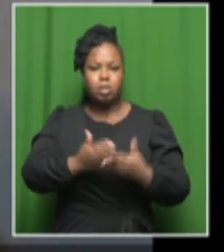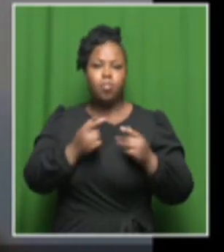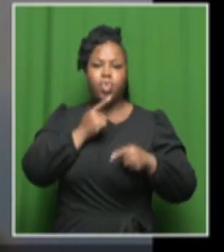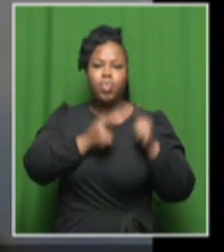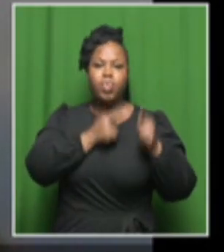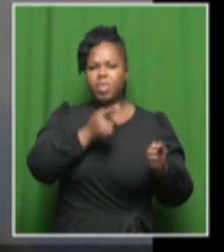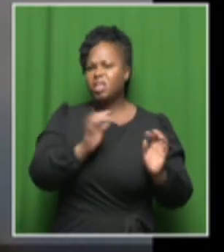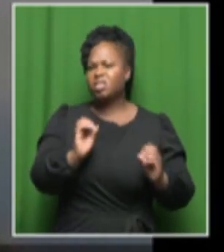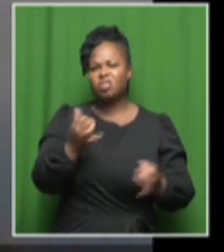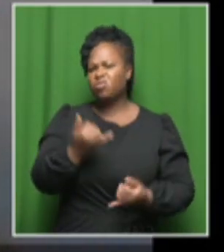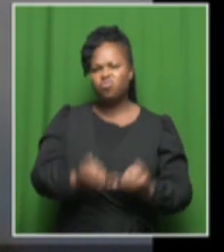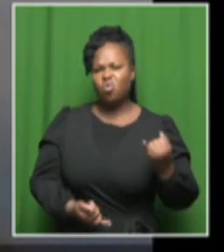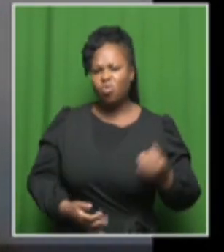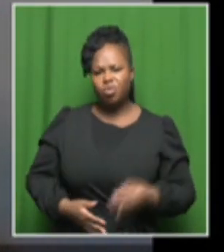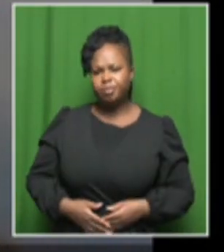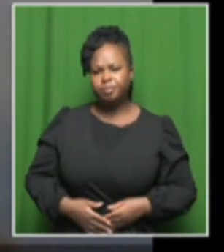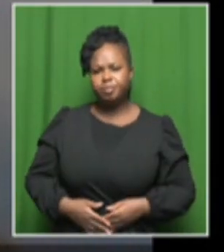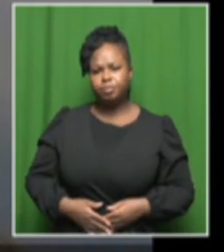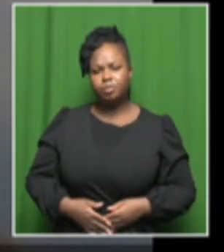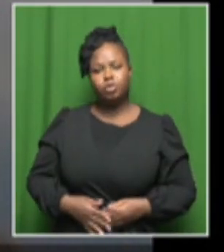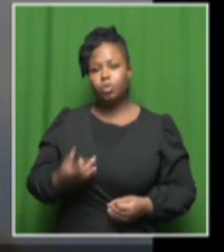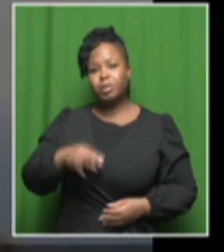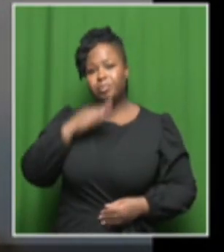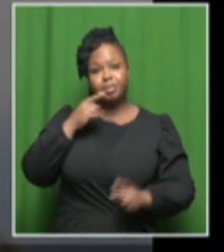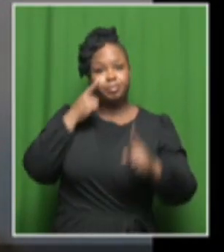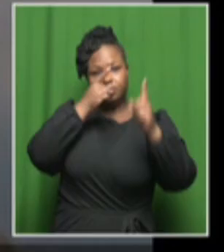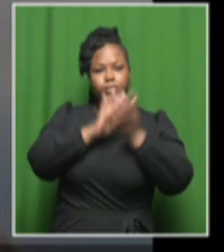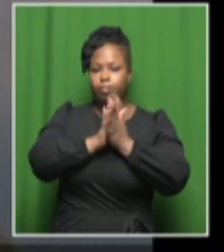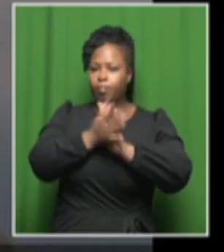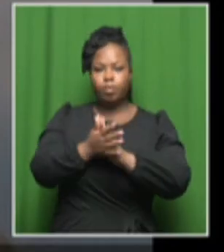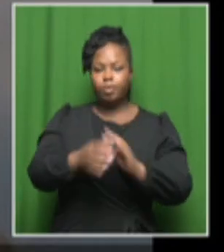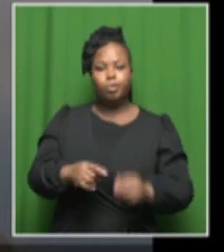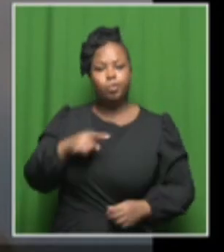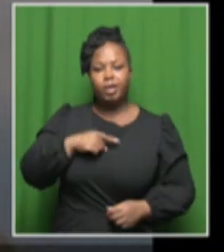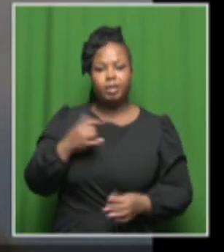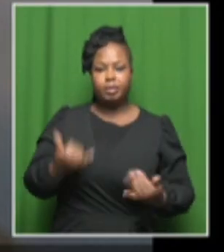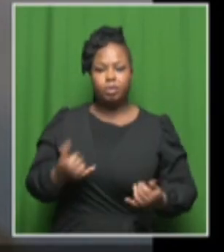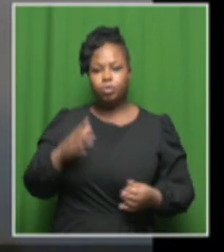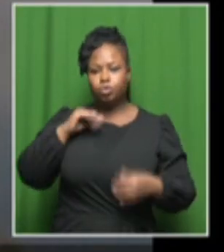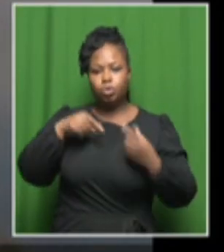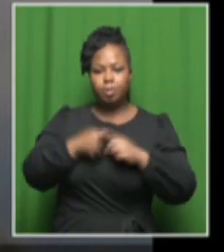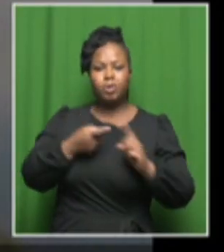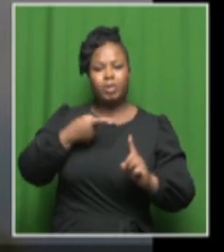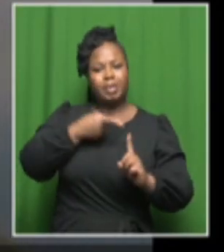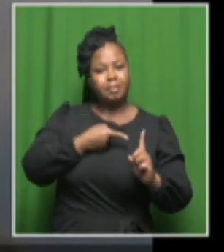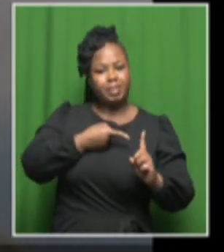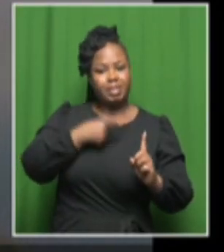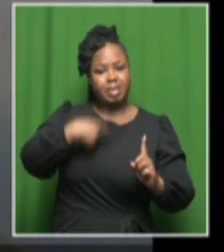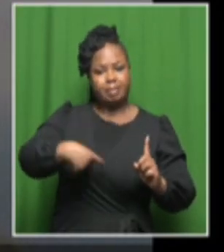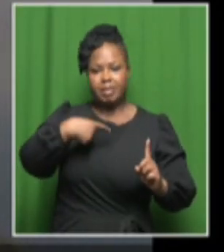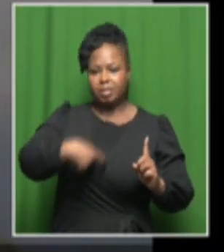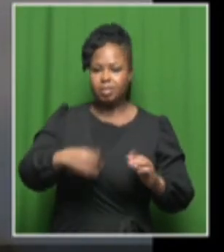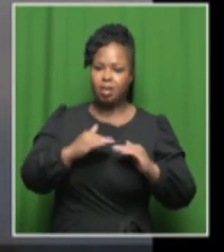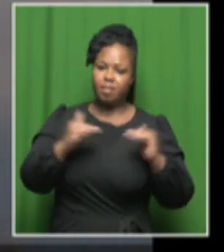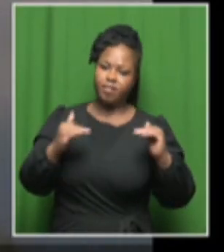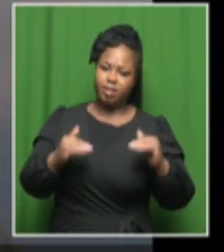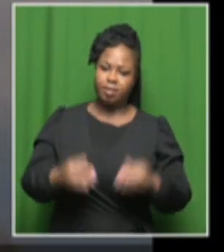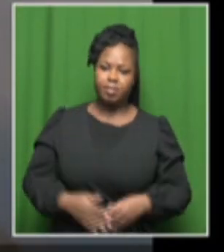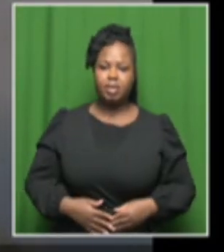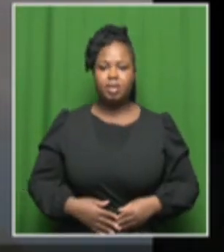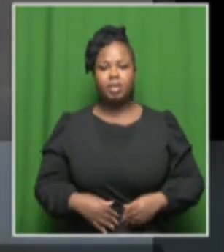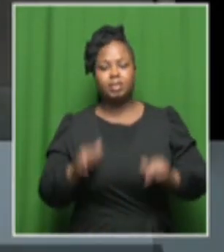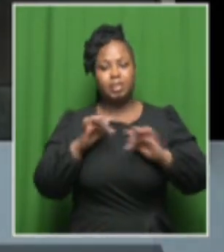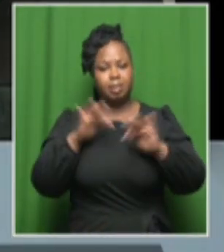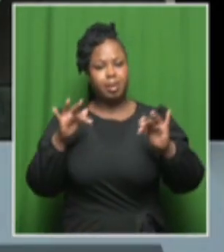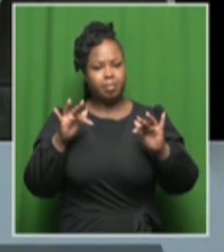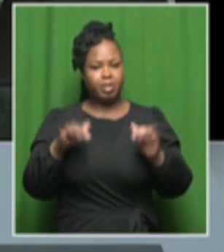and there's nothing wrong. There's no malicious intent, because even now we are not talking about him at a personal level, but him as a